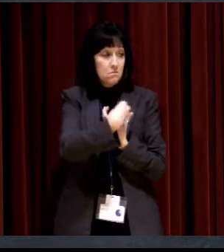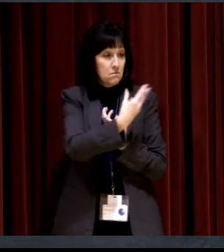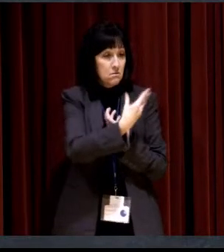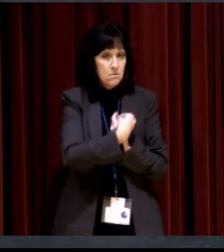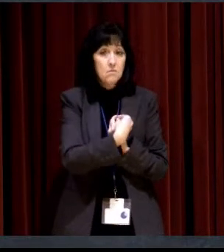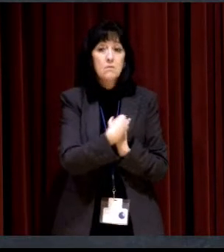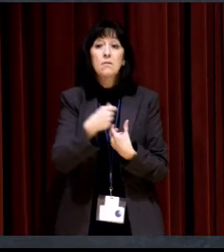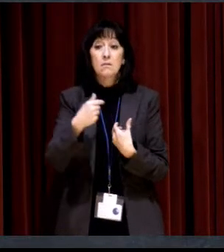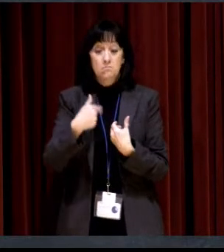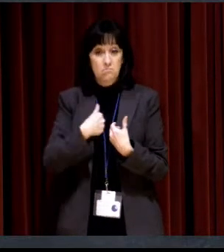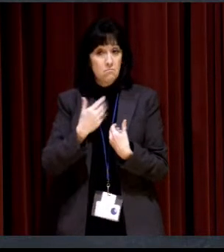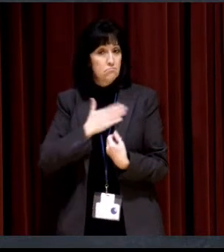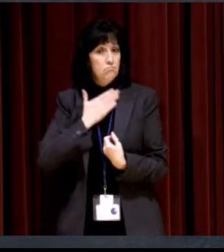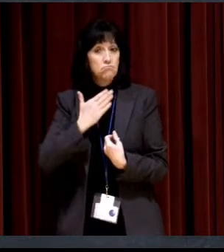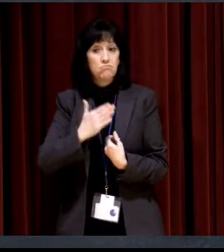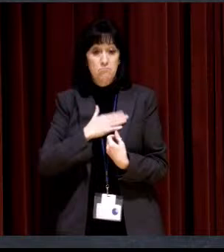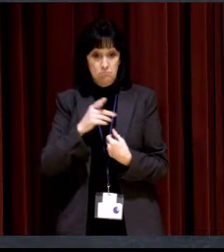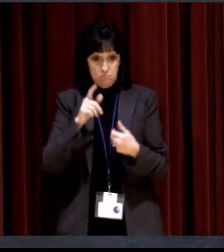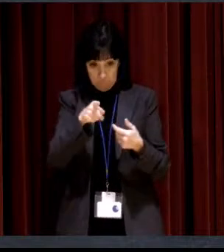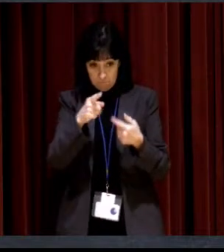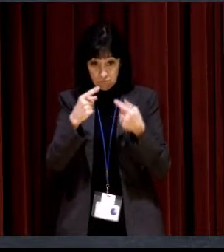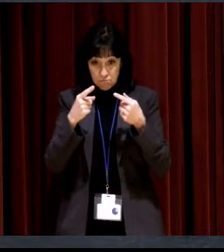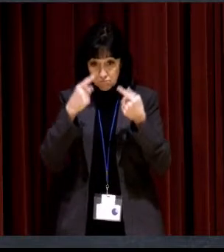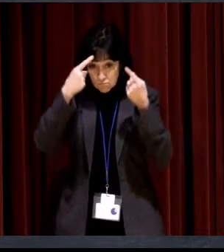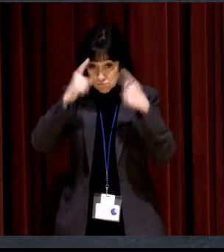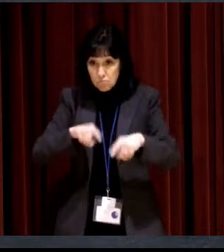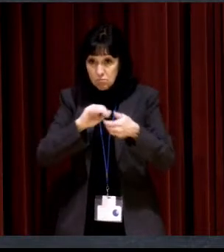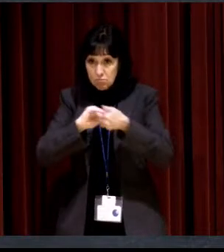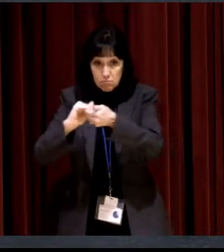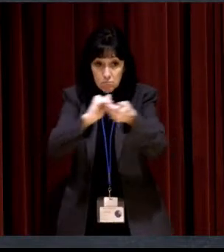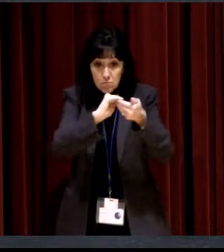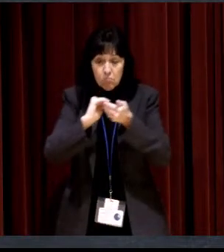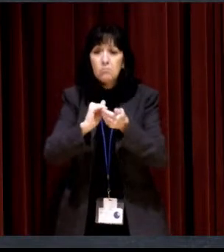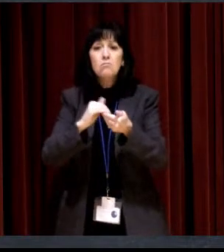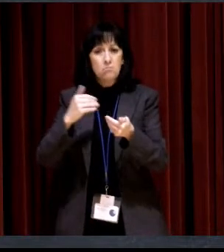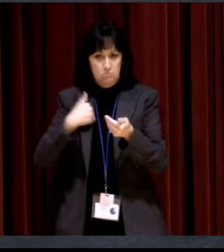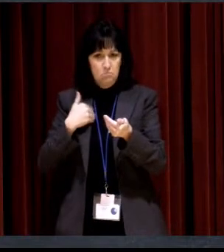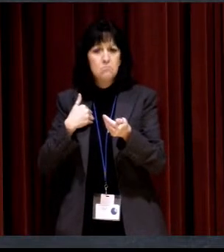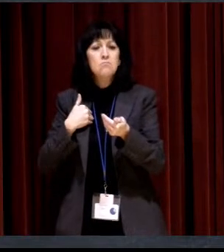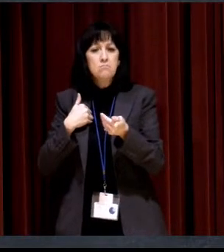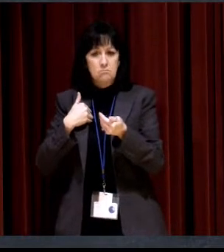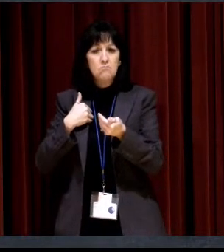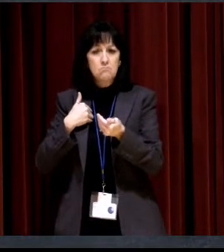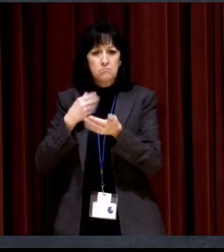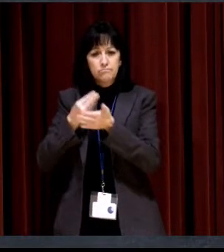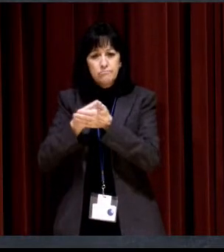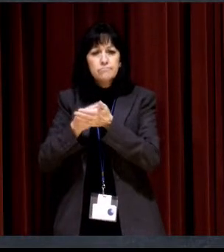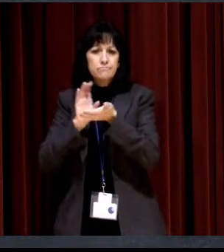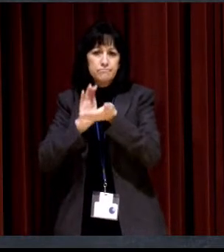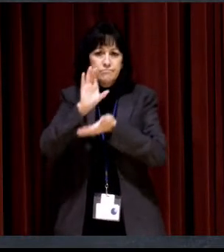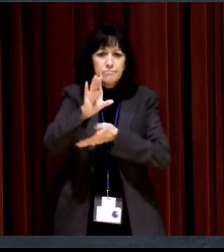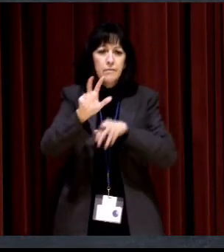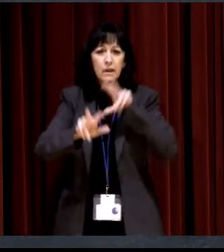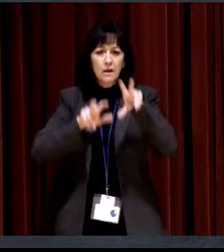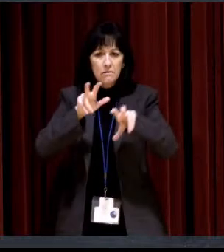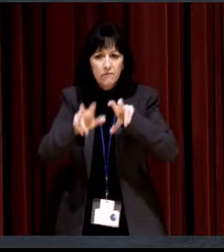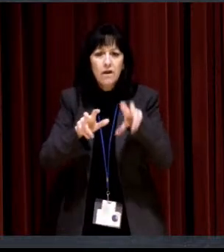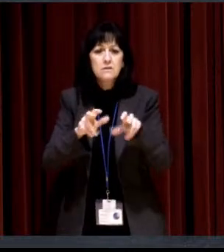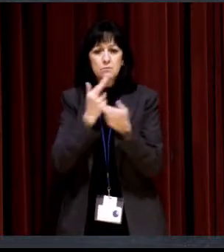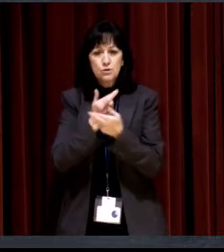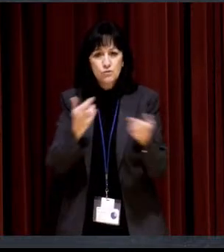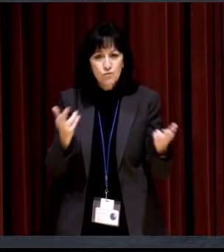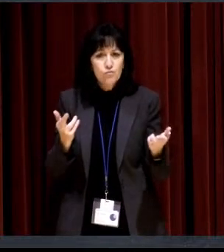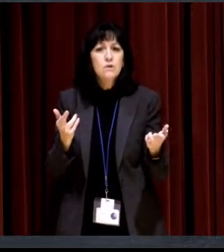additional focus to help these children. And I believe everybody